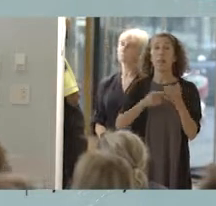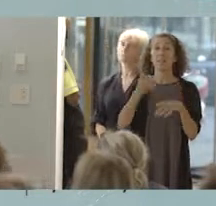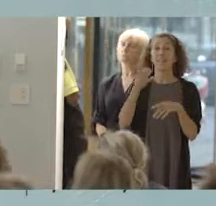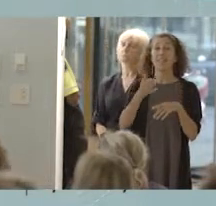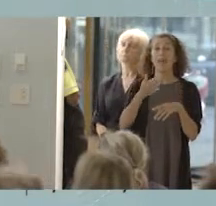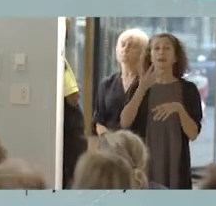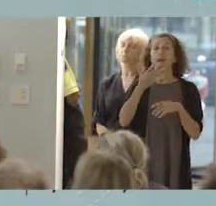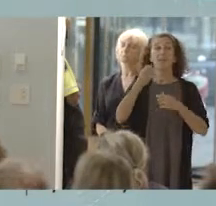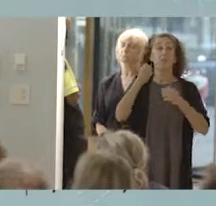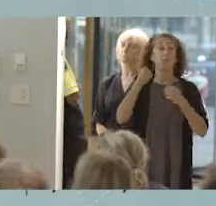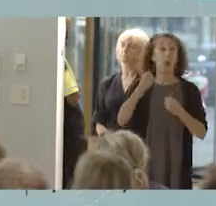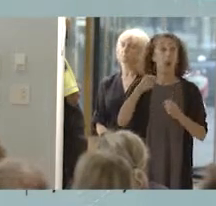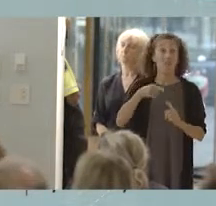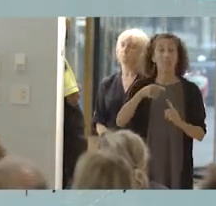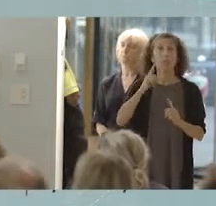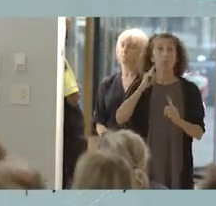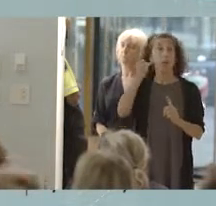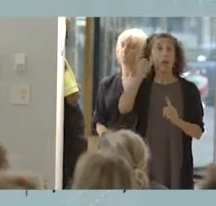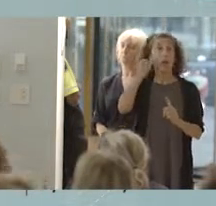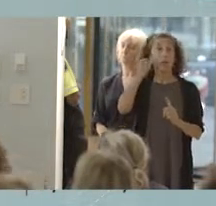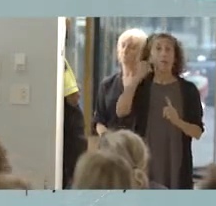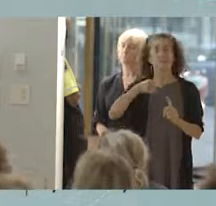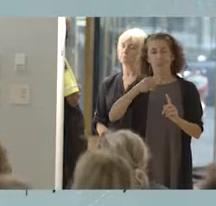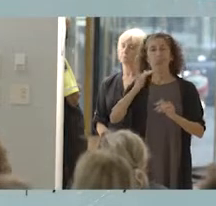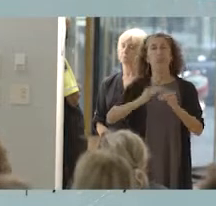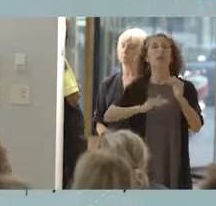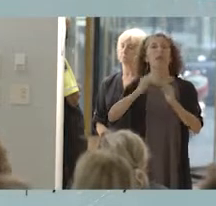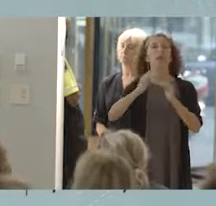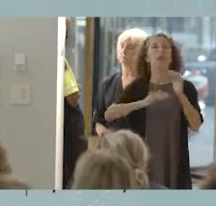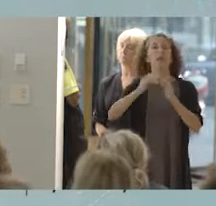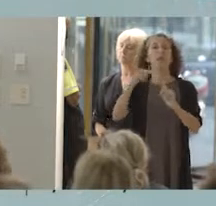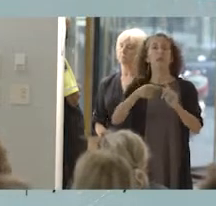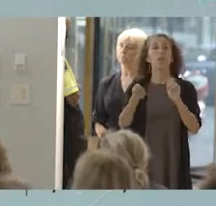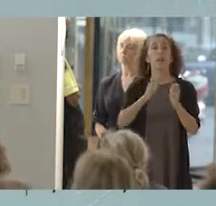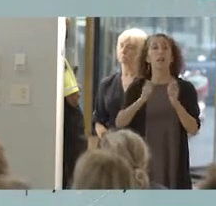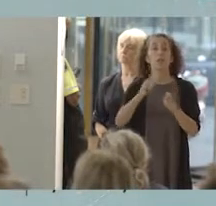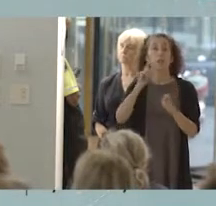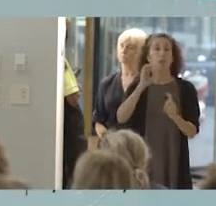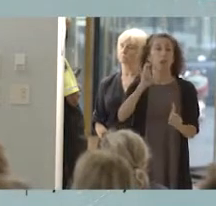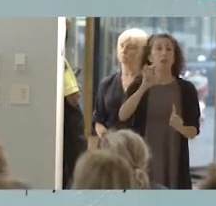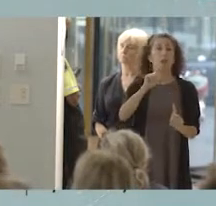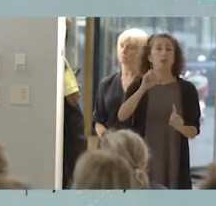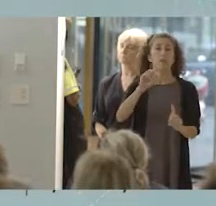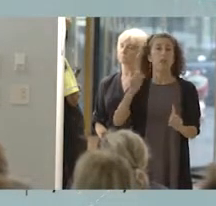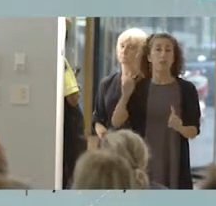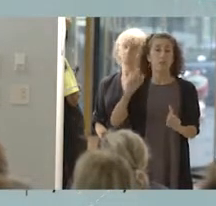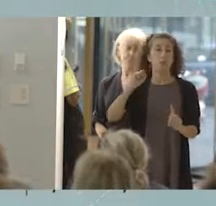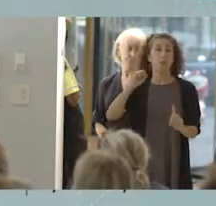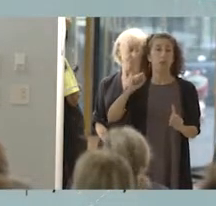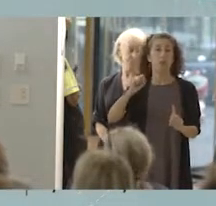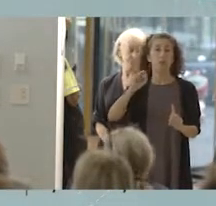in color, are the areas that we will need to reconstruct in order to create a flood protection alignment system